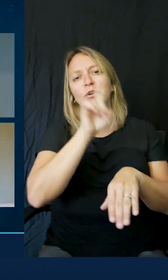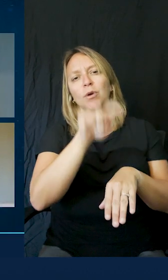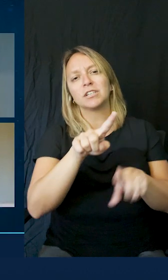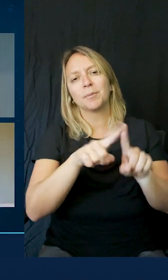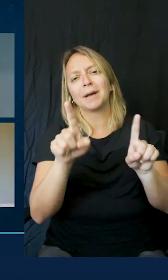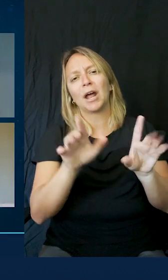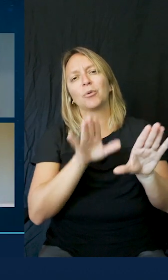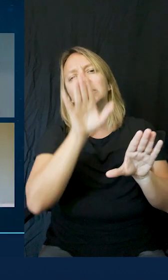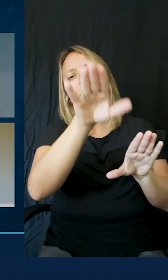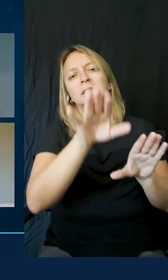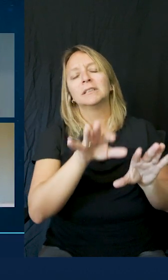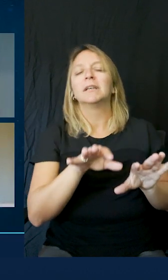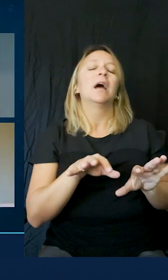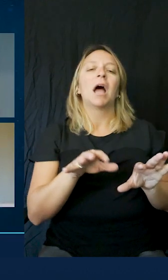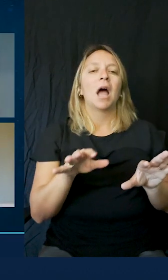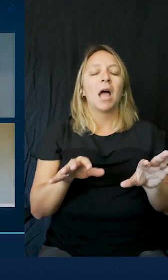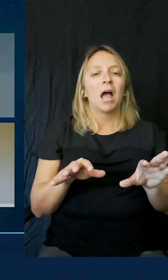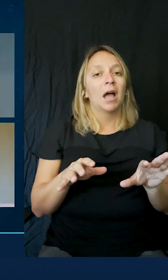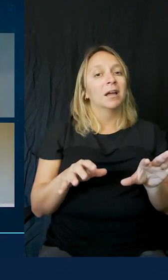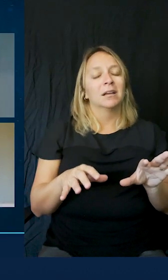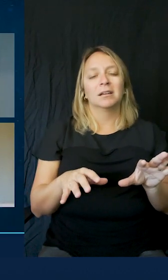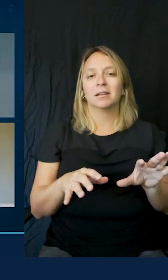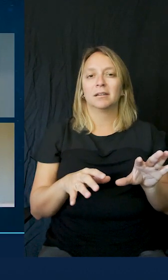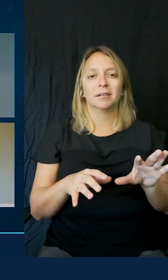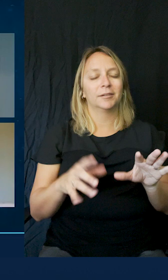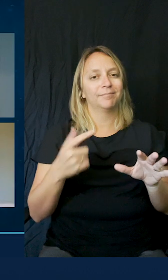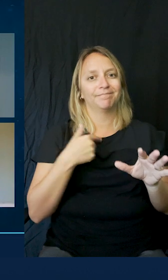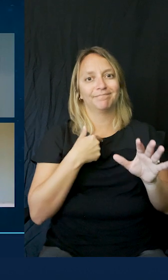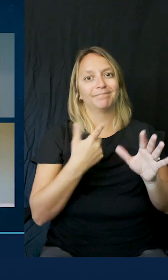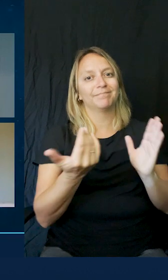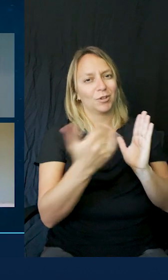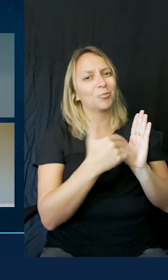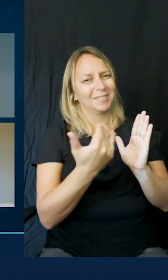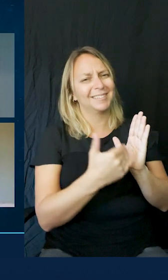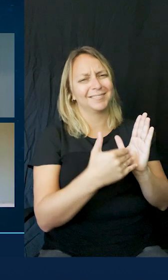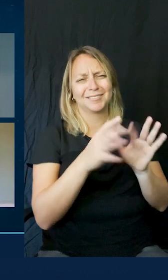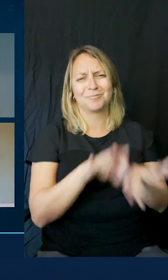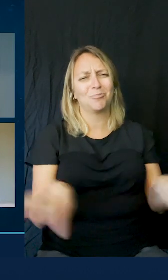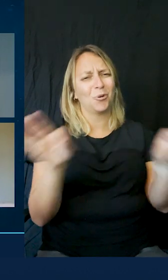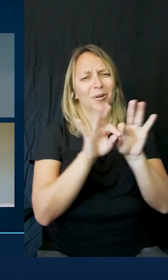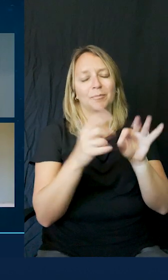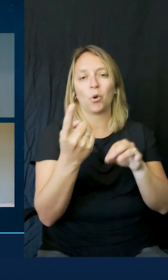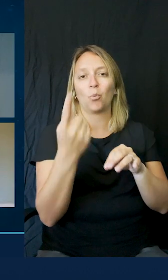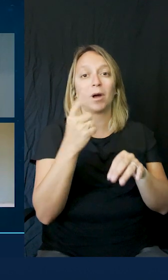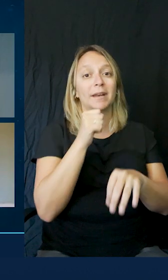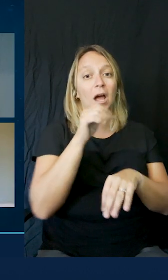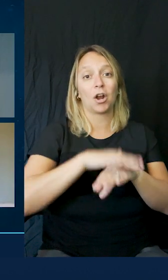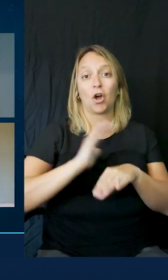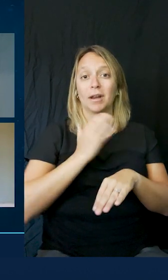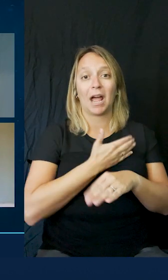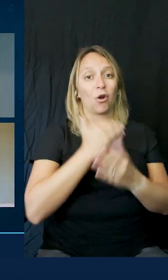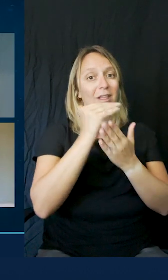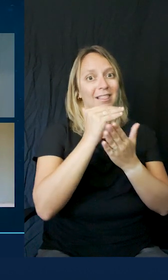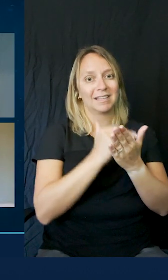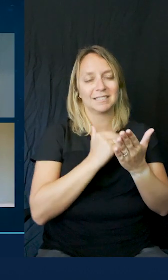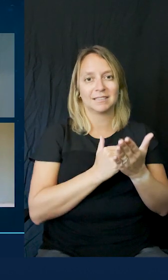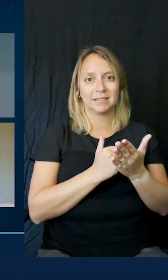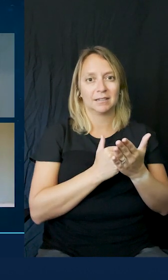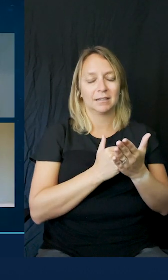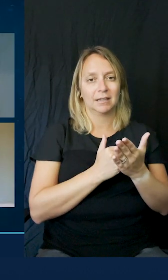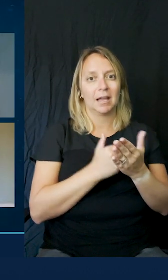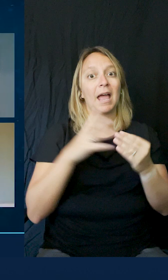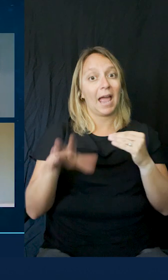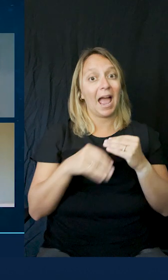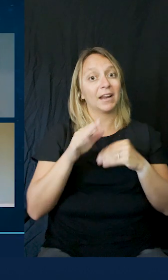to echo everything everyone's saying. It's super important, but there's one that's not on any of our lists, and it has gotten to our list